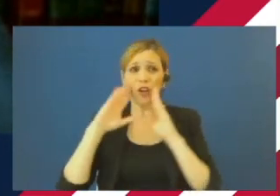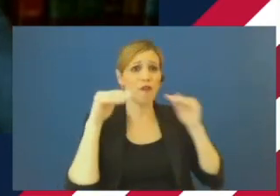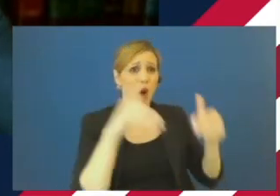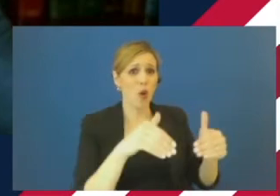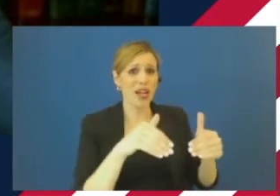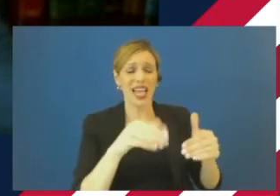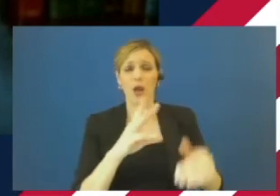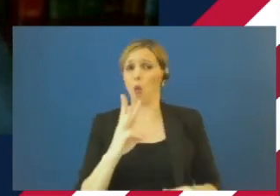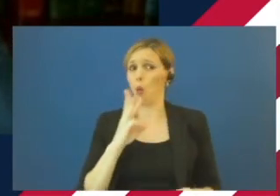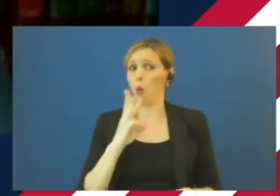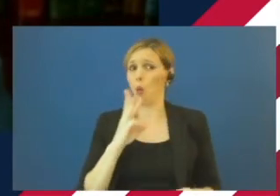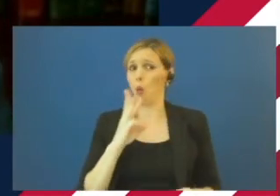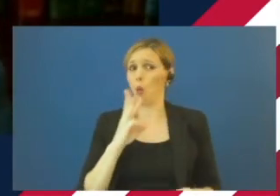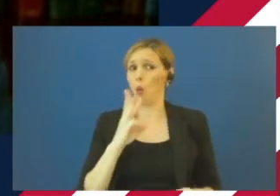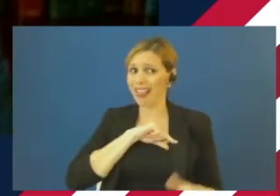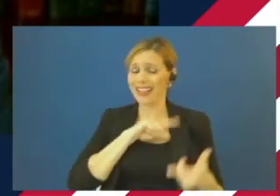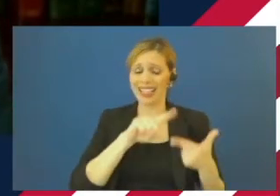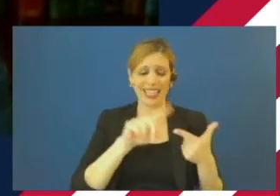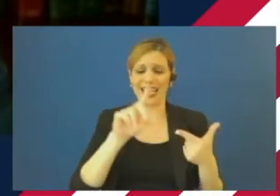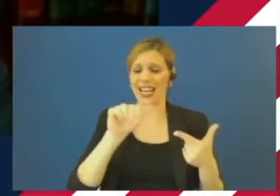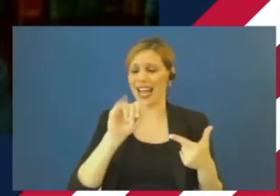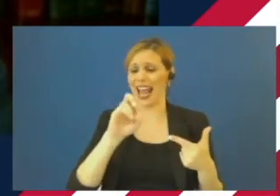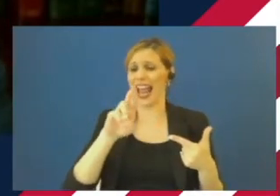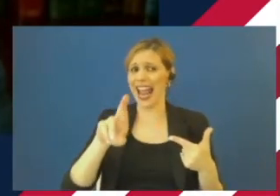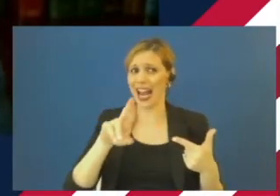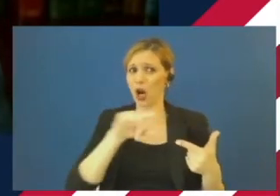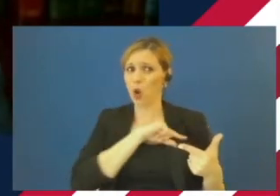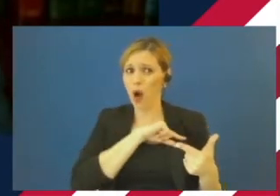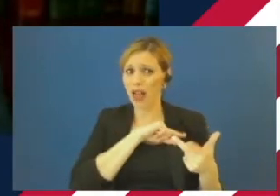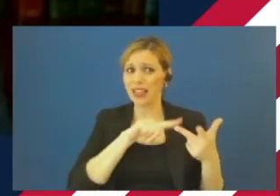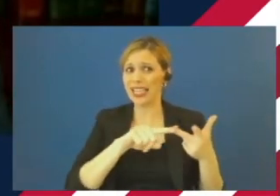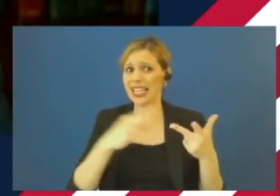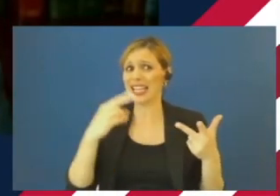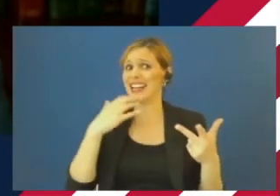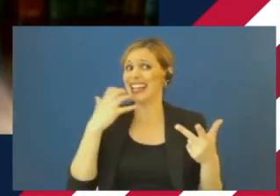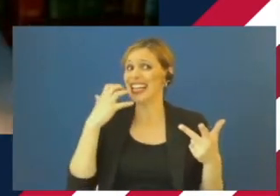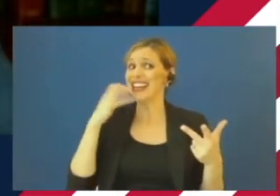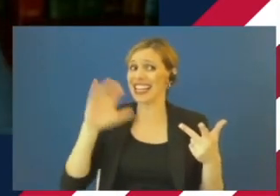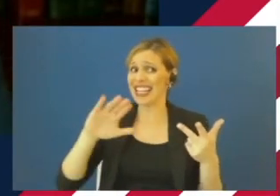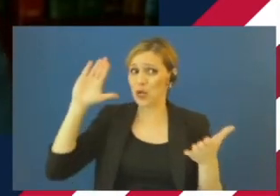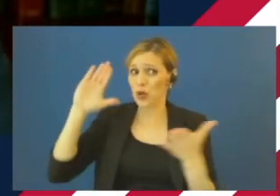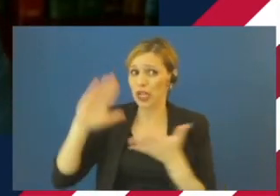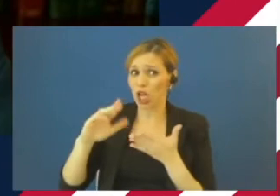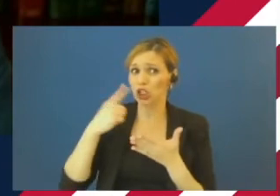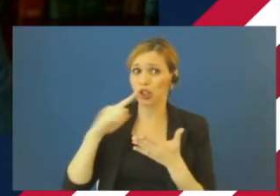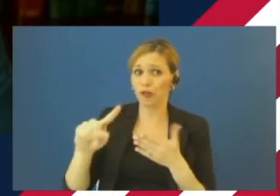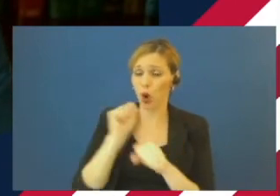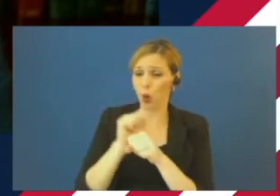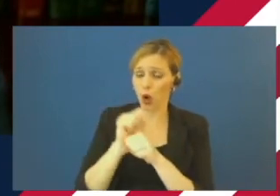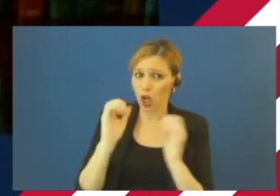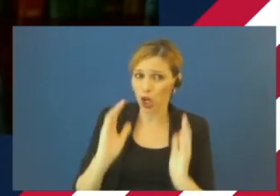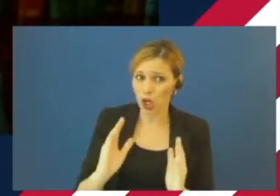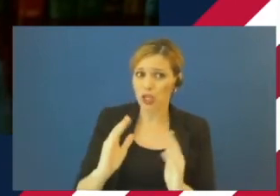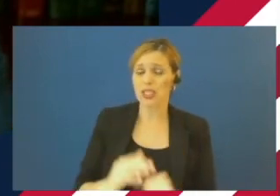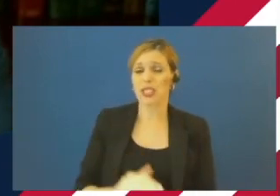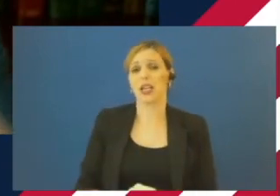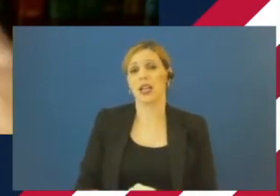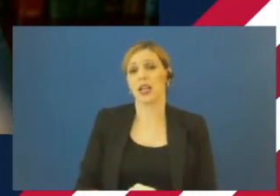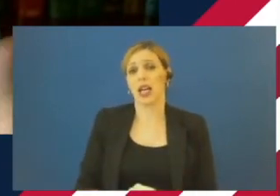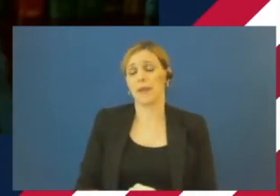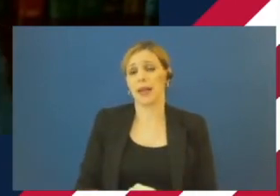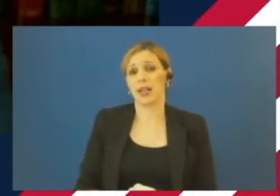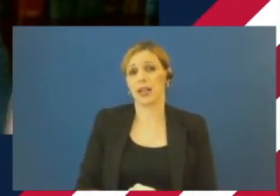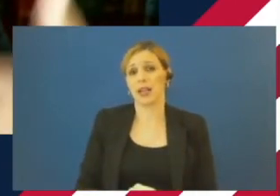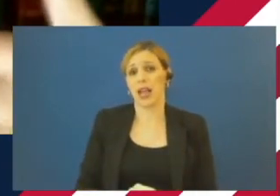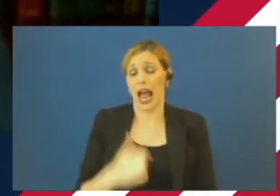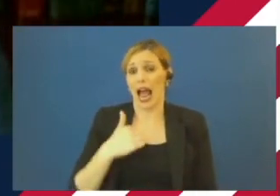heat stress for construction workers. And so the little point of personal privilege,